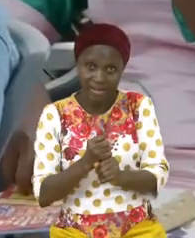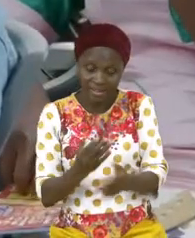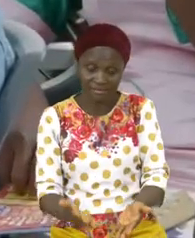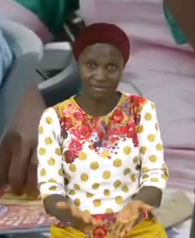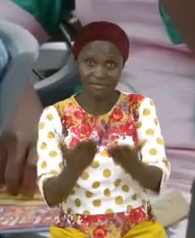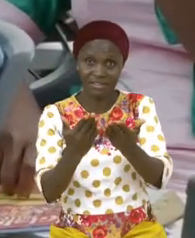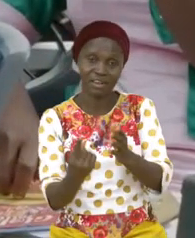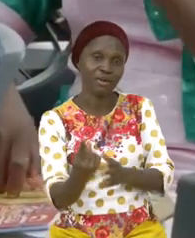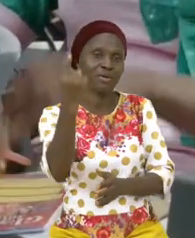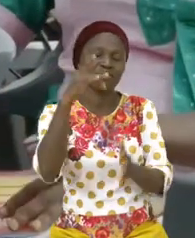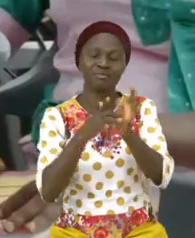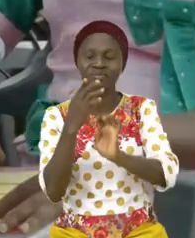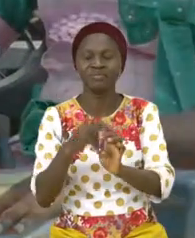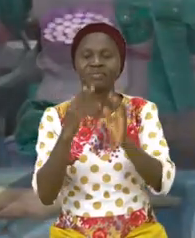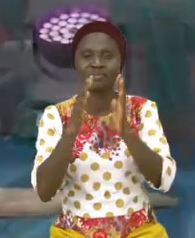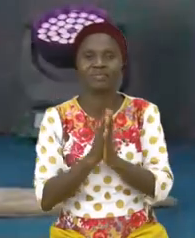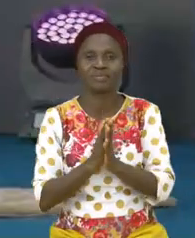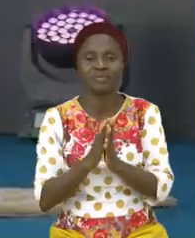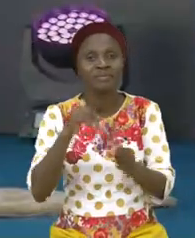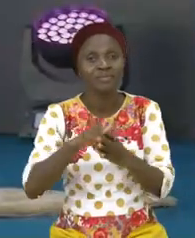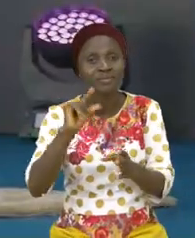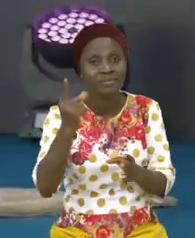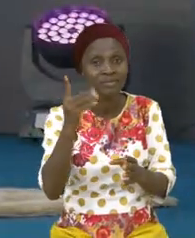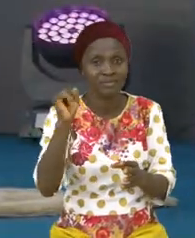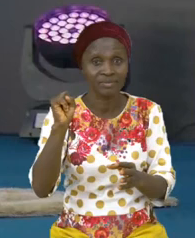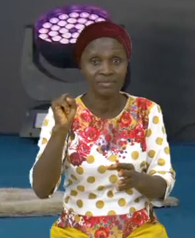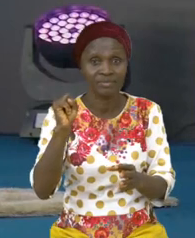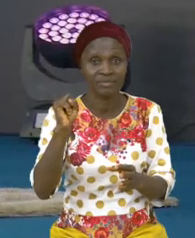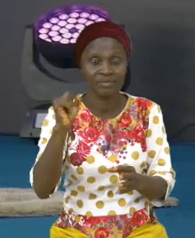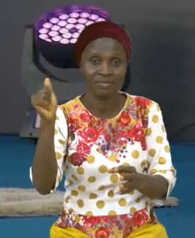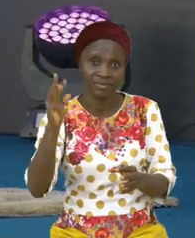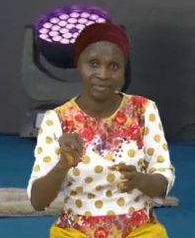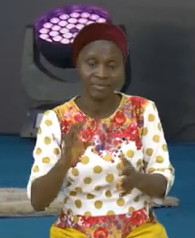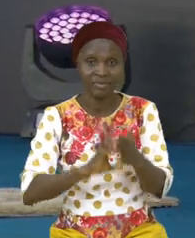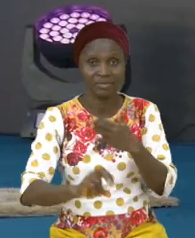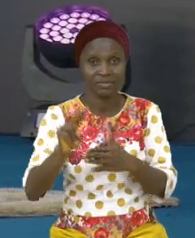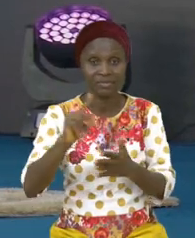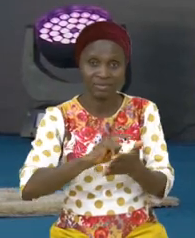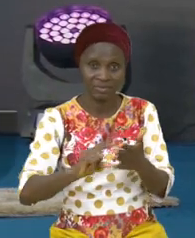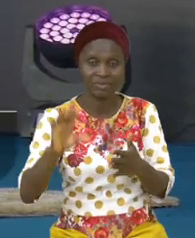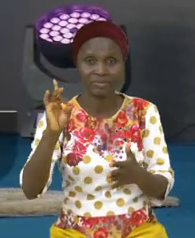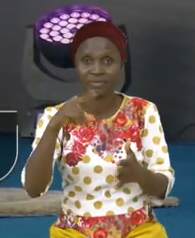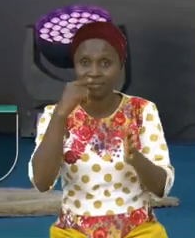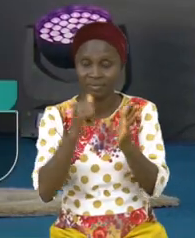1 Samuel chapter 2, and I'm reading from verse 8. It says, he